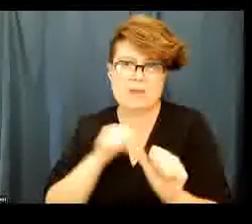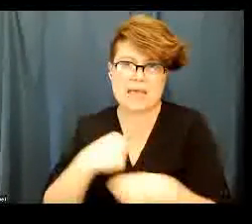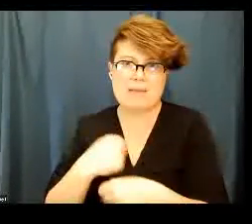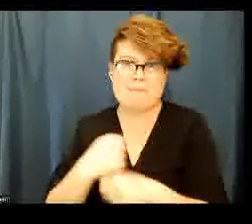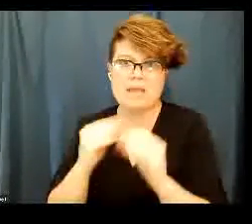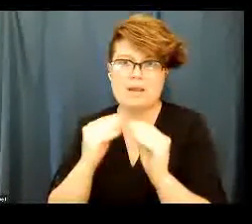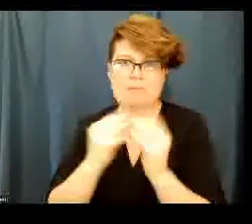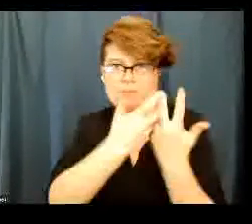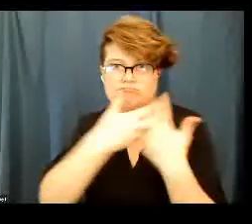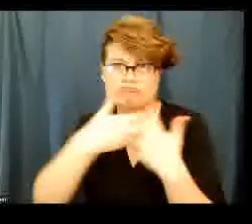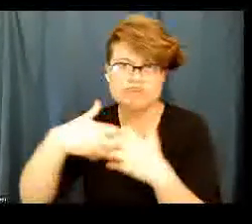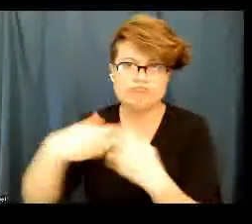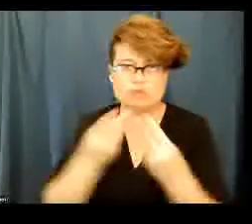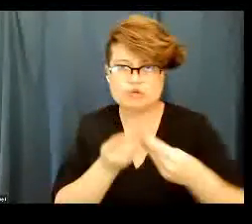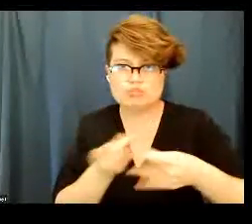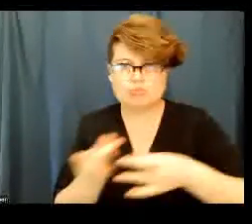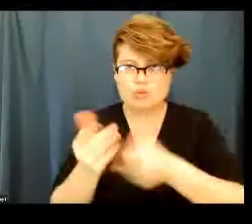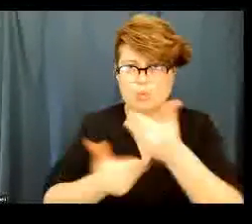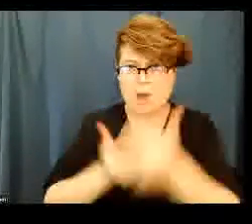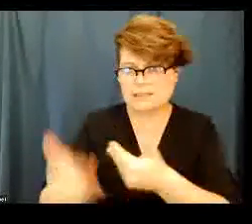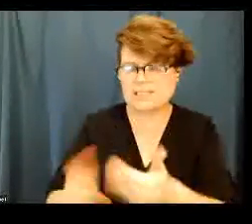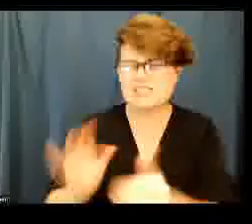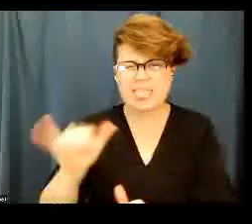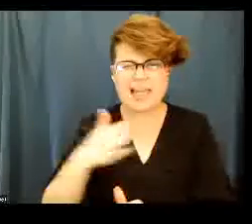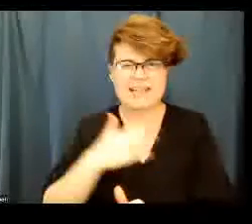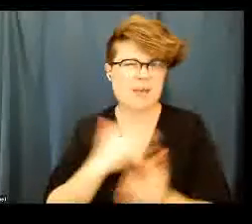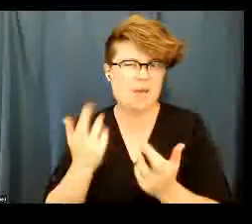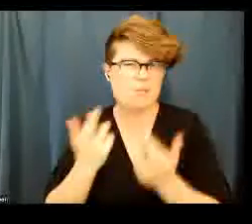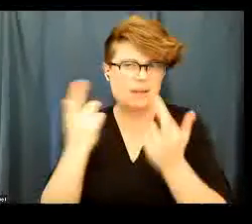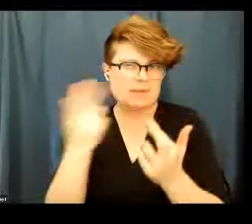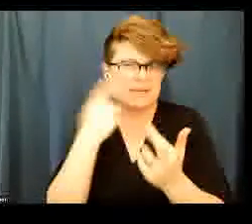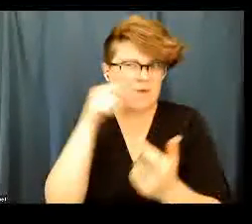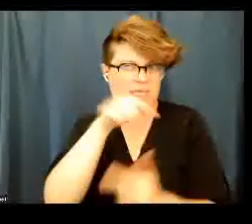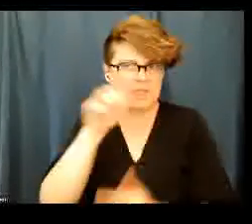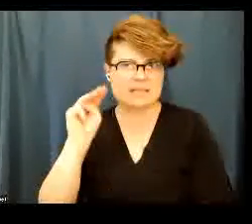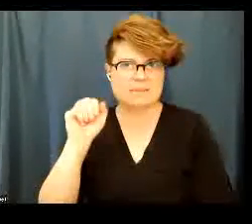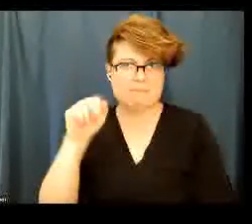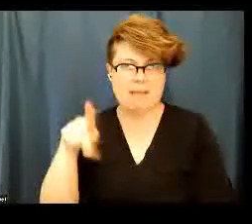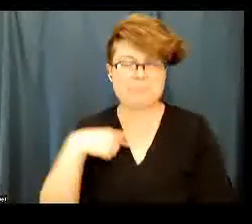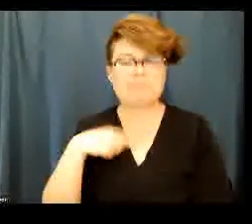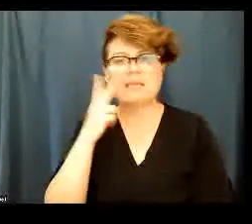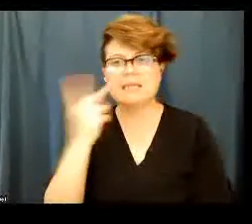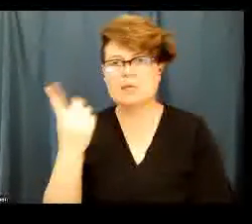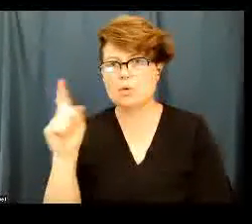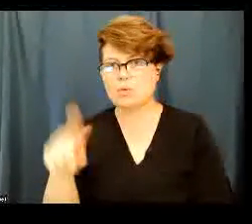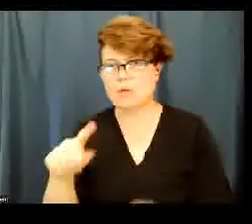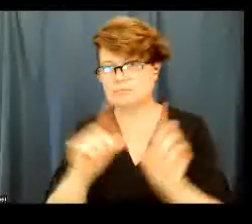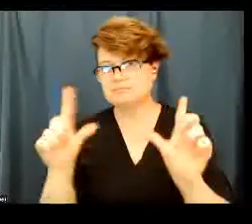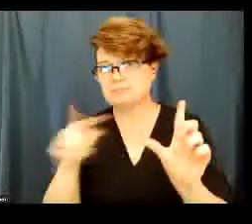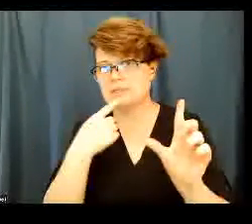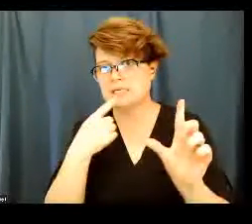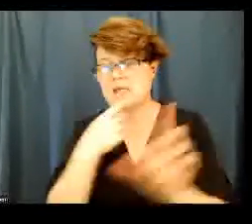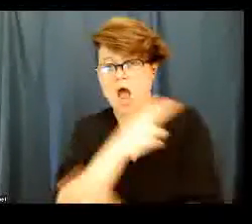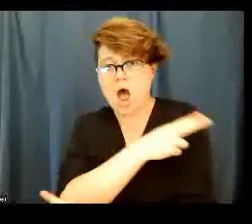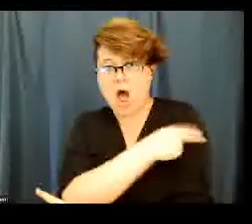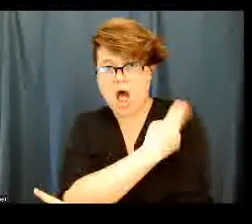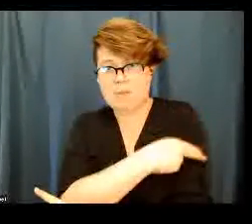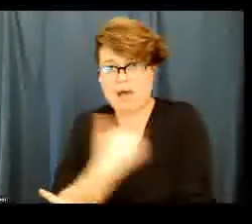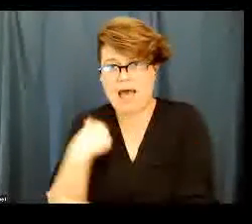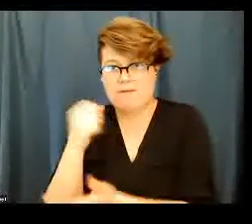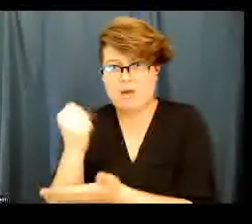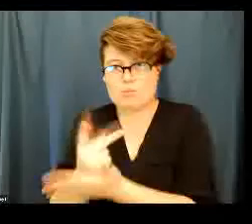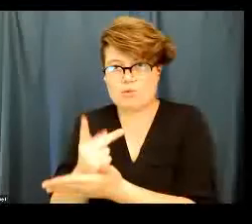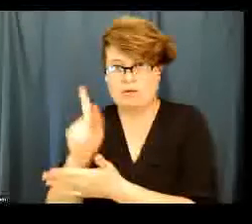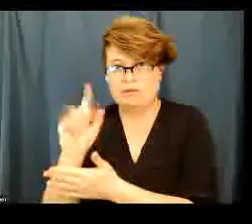process. So that's my recommendation for this map. I'm seeing a question: do the hospitals have the approved kits to perform the sexual